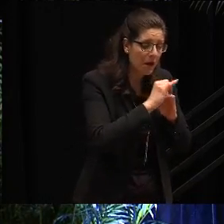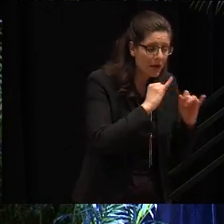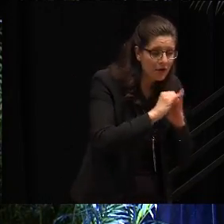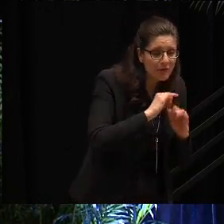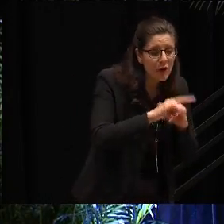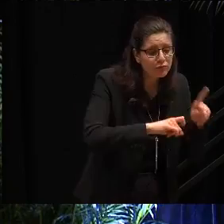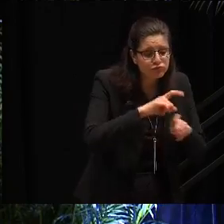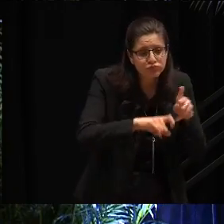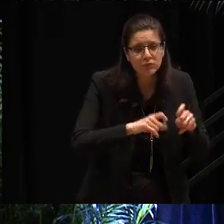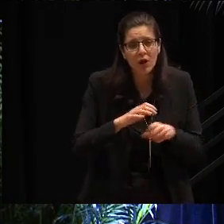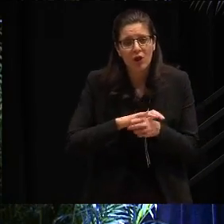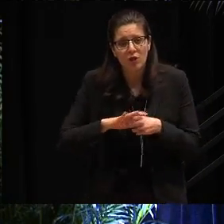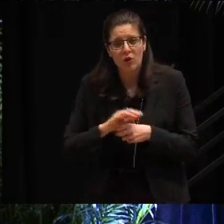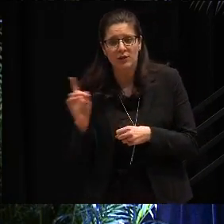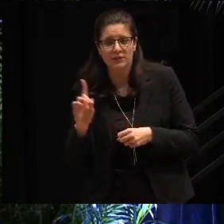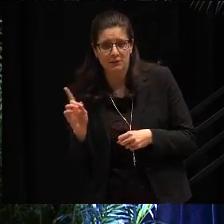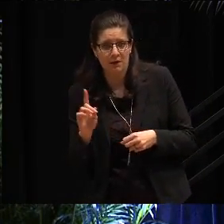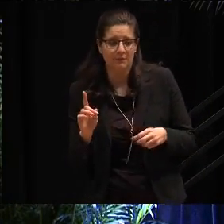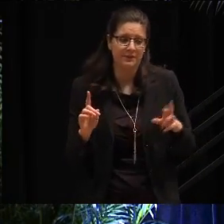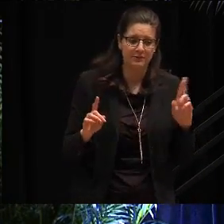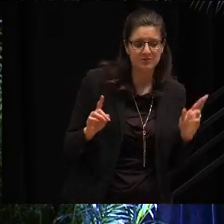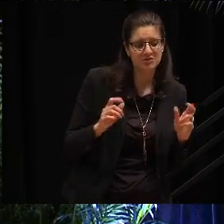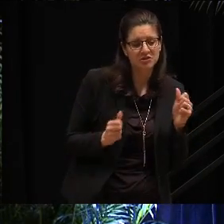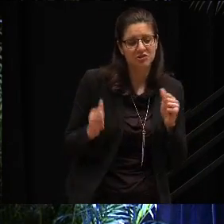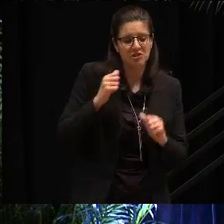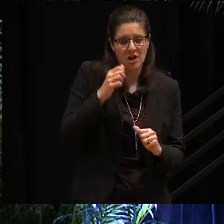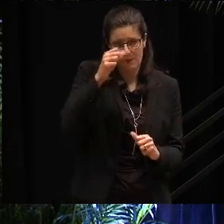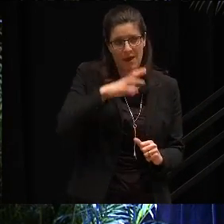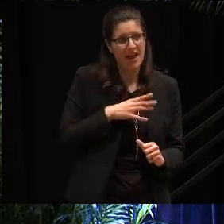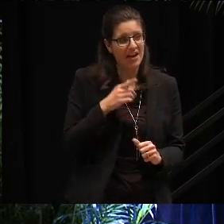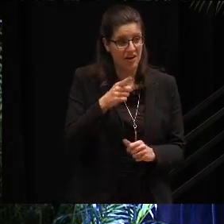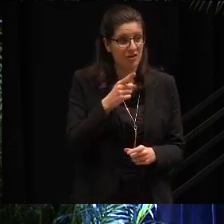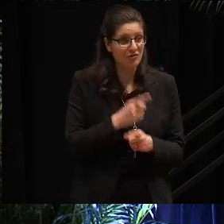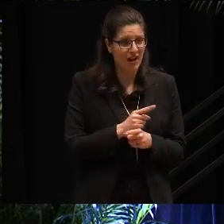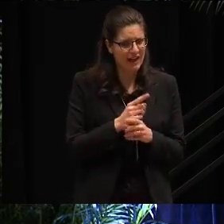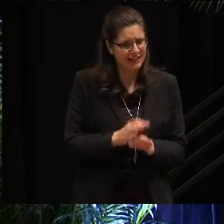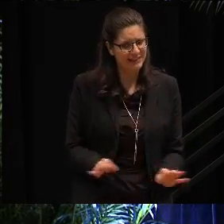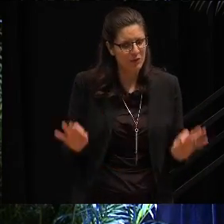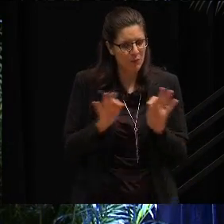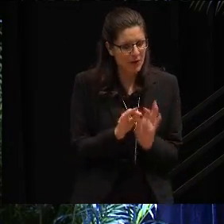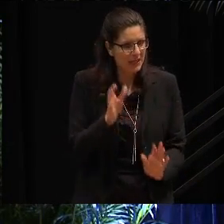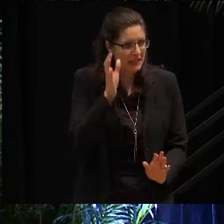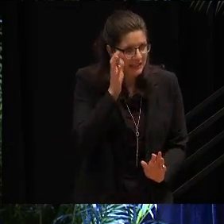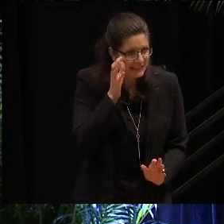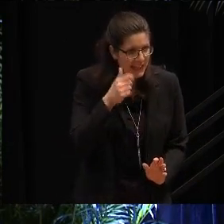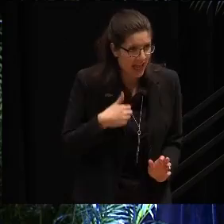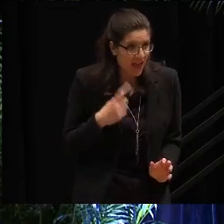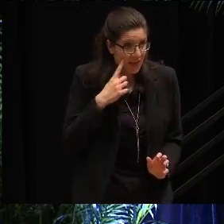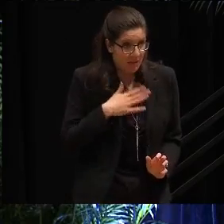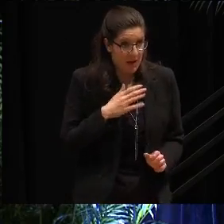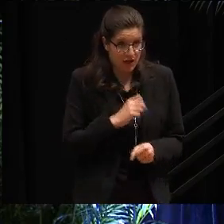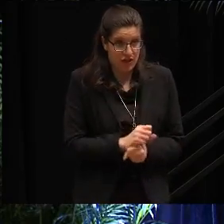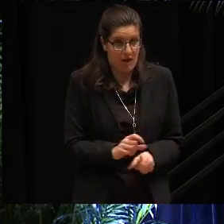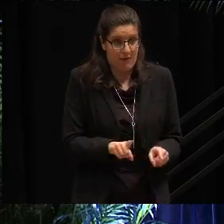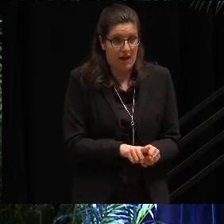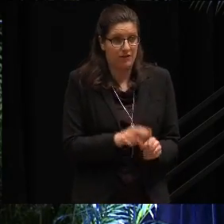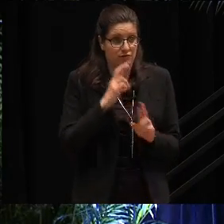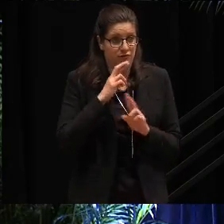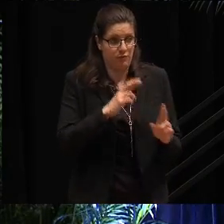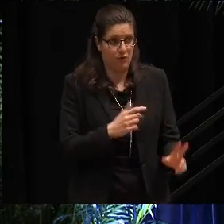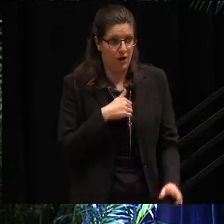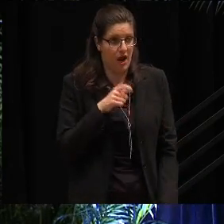local Democratic and Republican town chairman. And that, I think you're right. It's important to listen. I feel my job as a reporter is to listen.